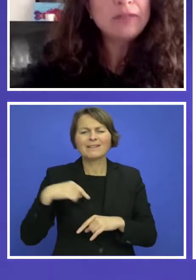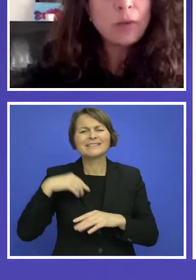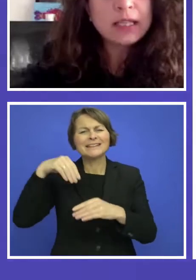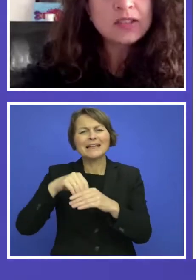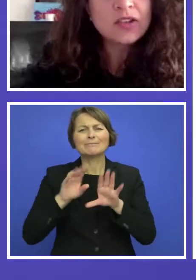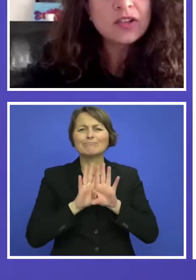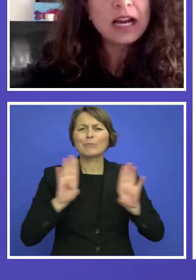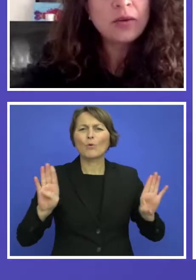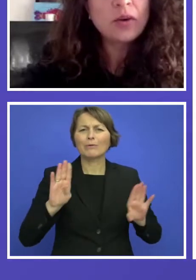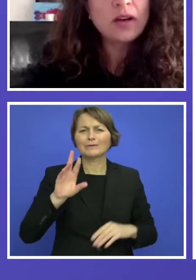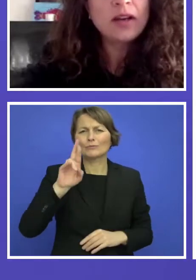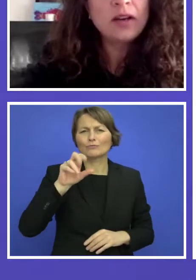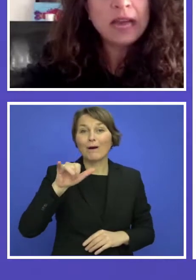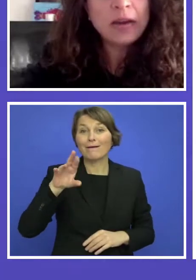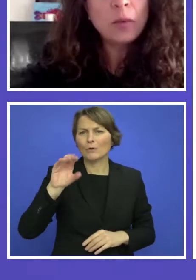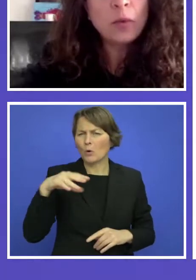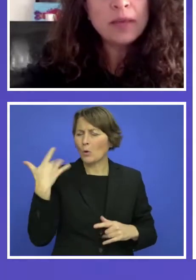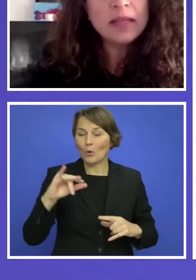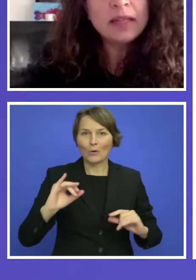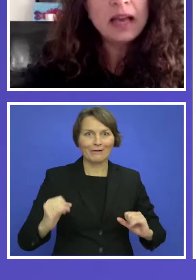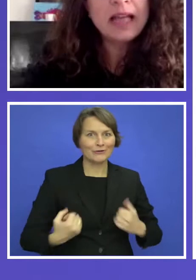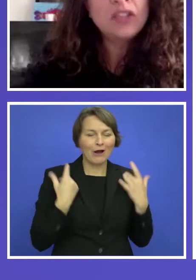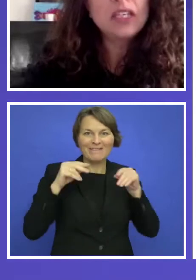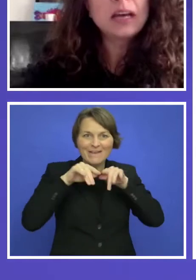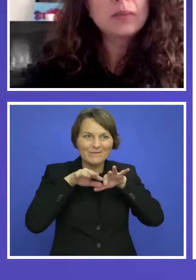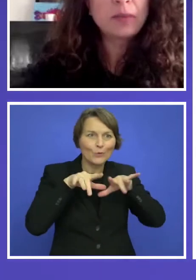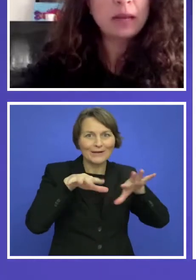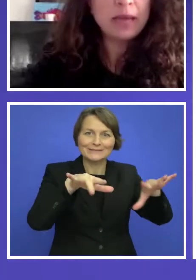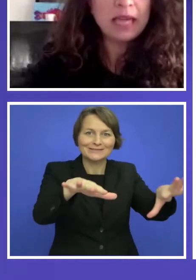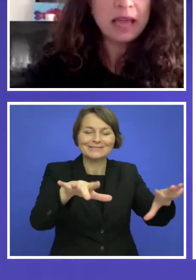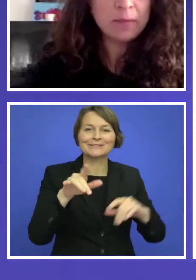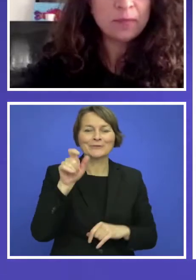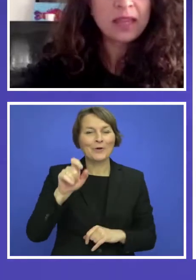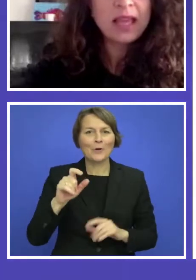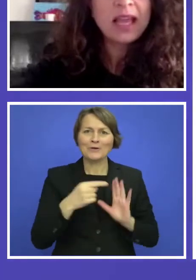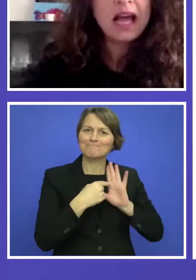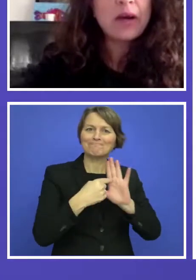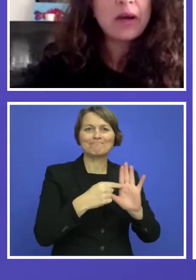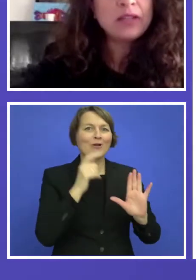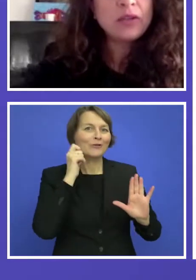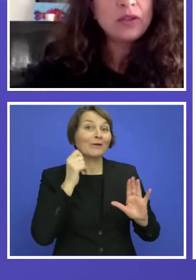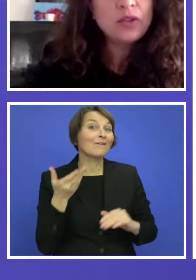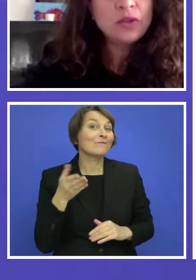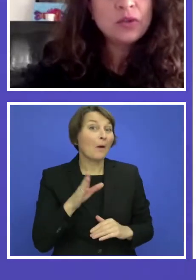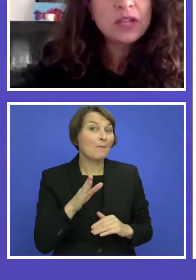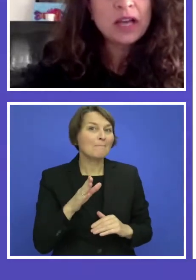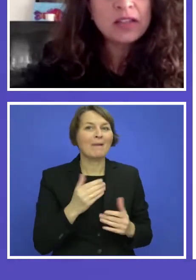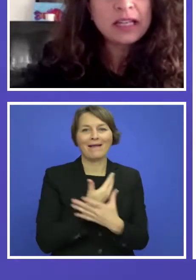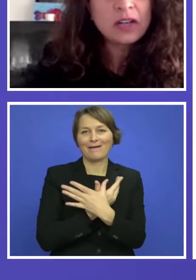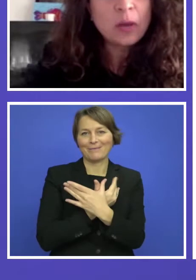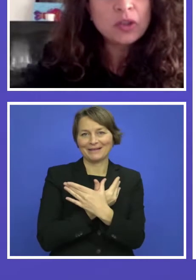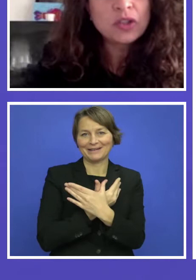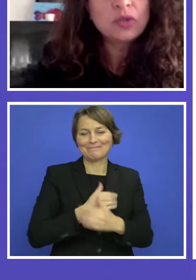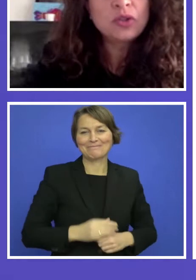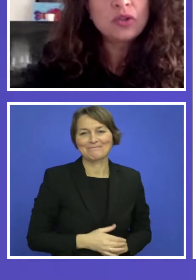an influencer, young women, and she comes from Albania. I remind you to use the